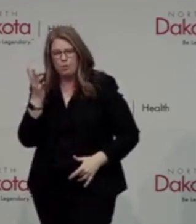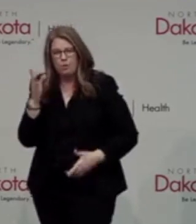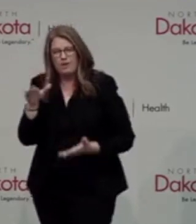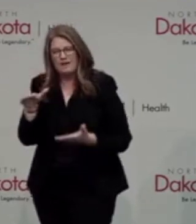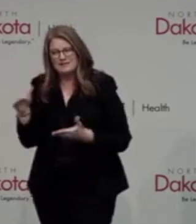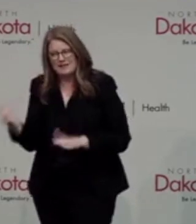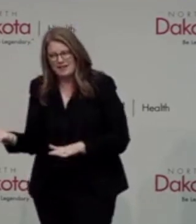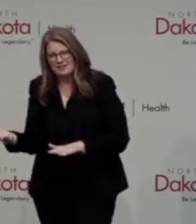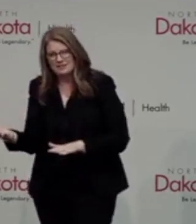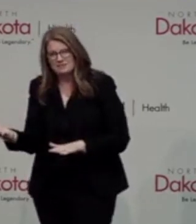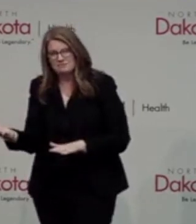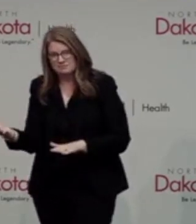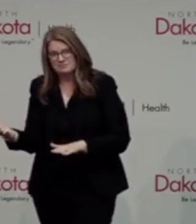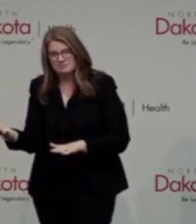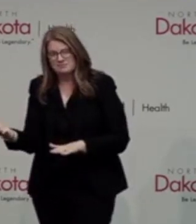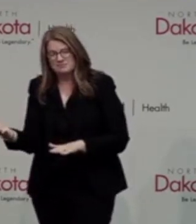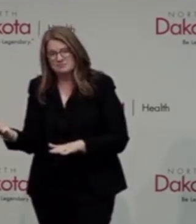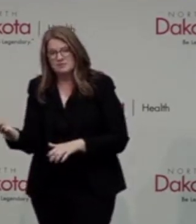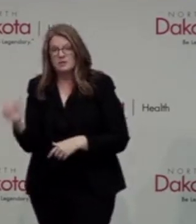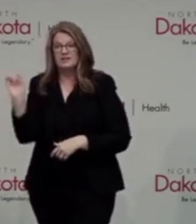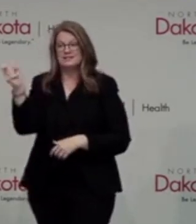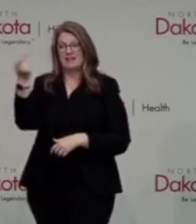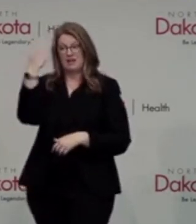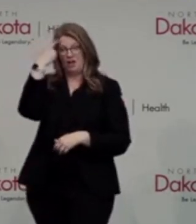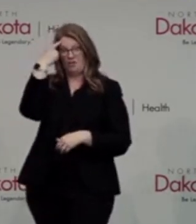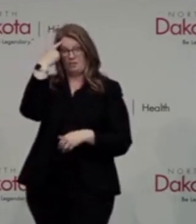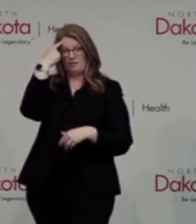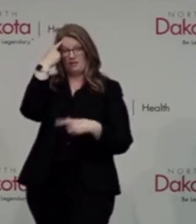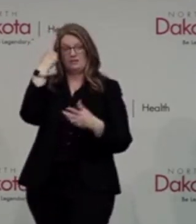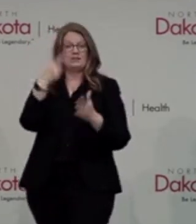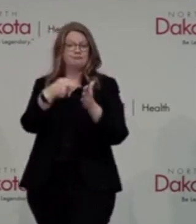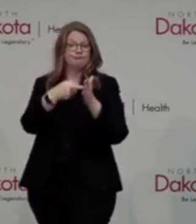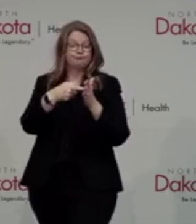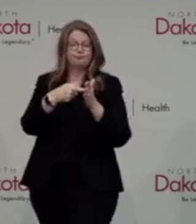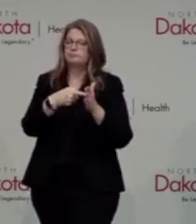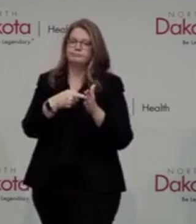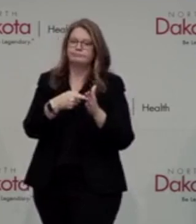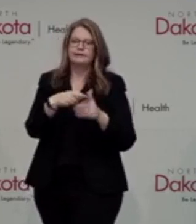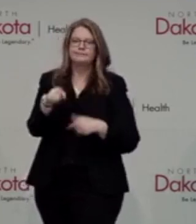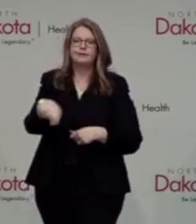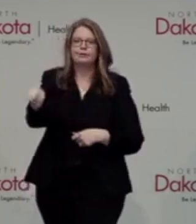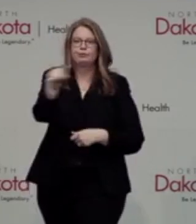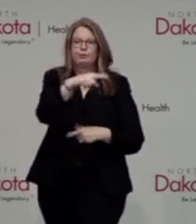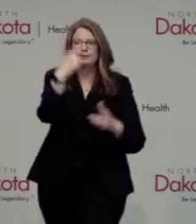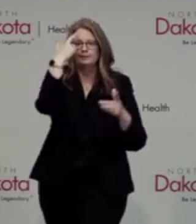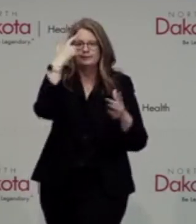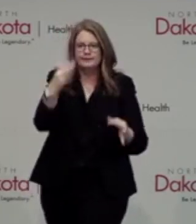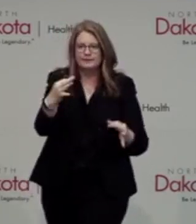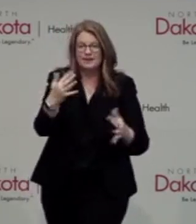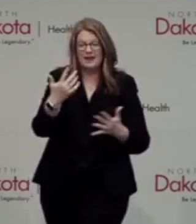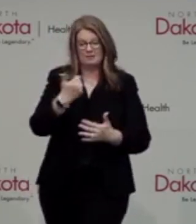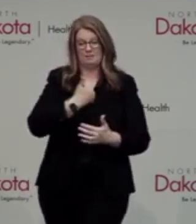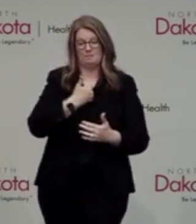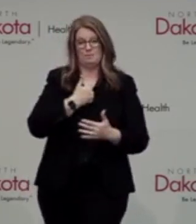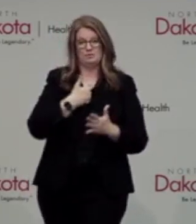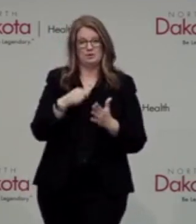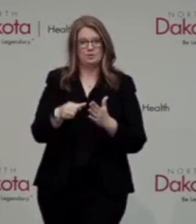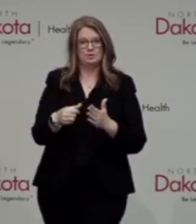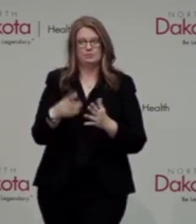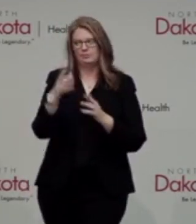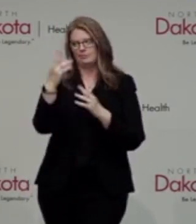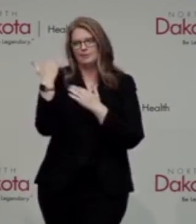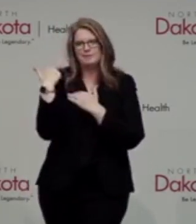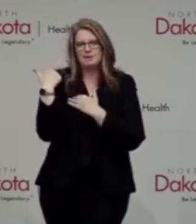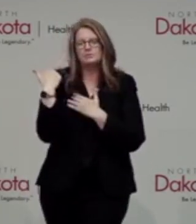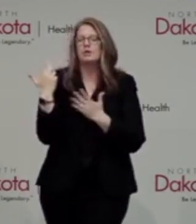mortality. And so again, it's not about what government says, it's about what people do. The importance of personal responsibility, which we've emphasized over and